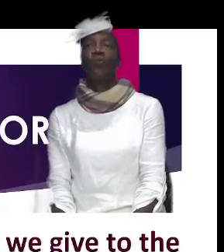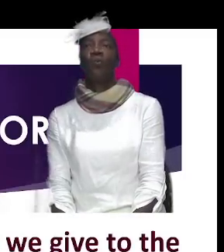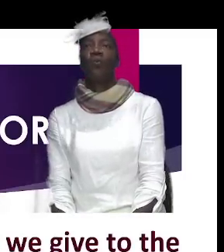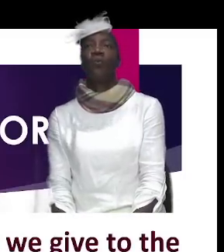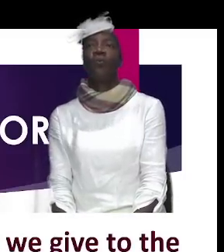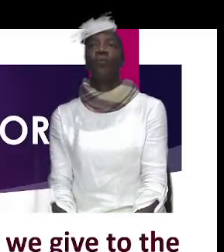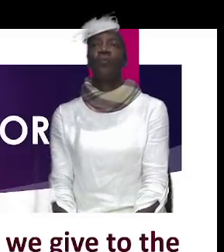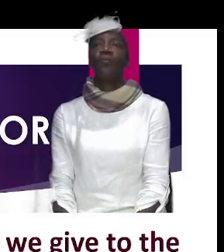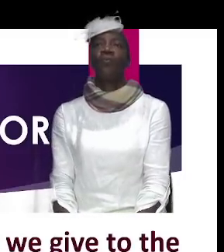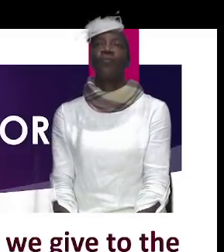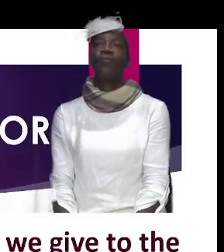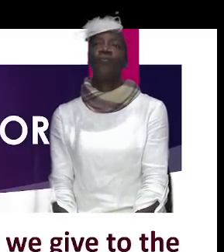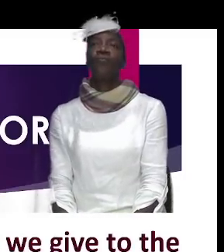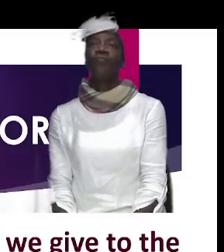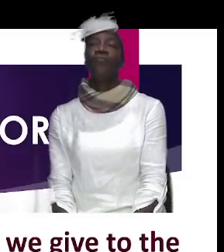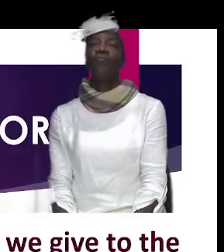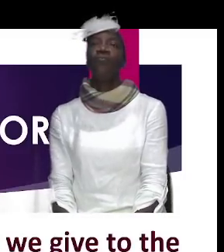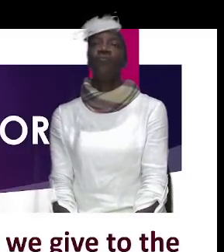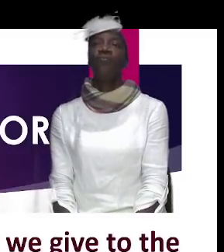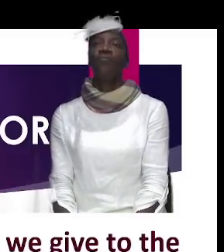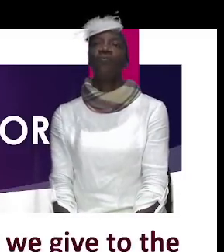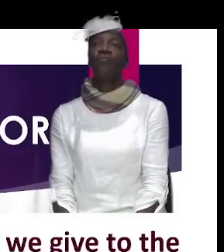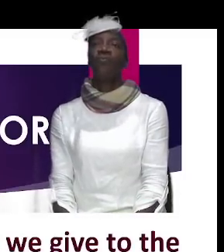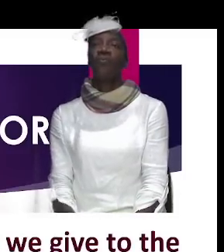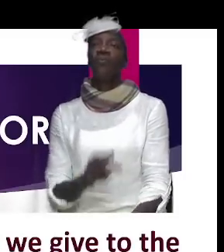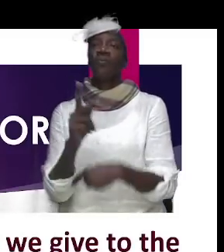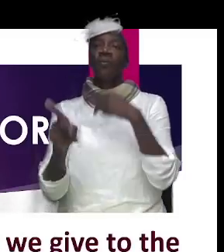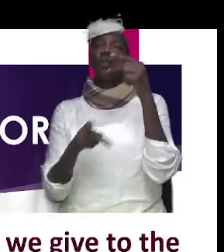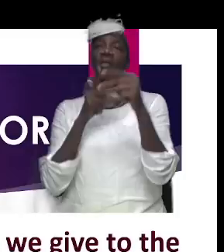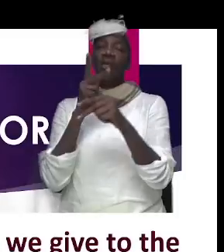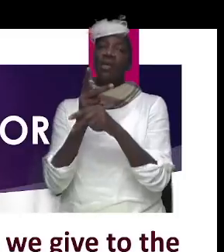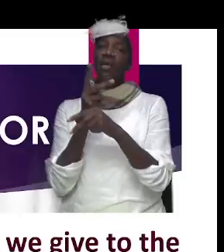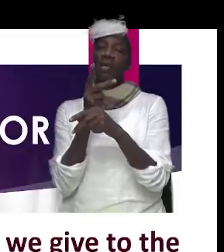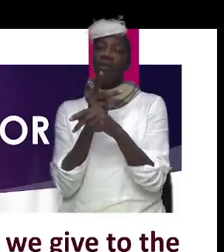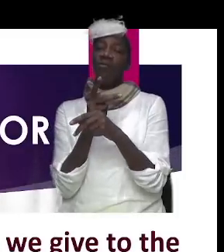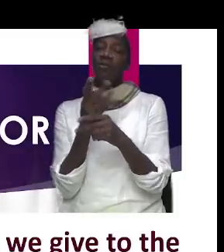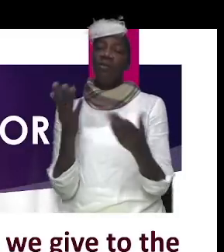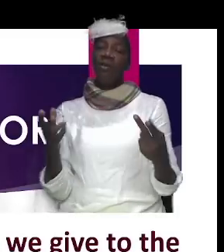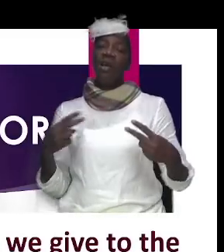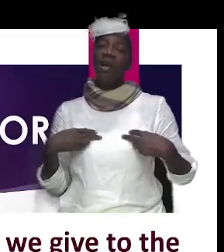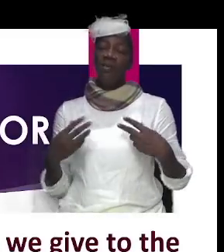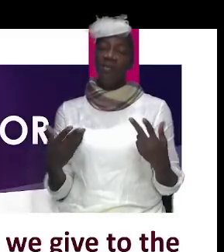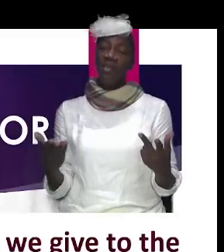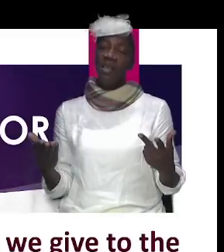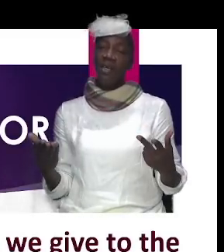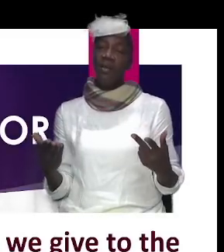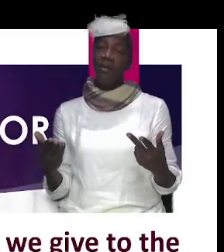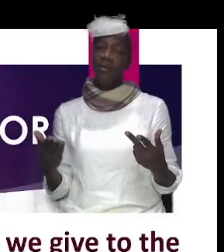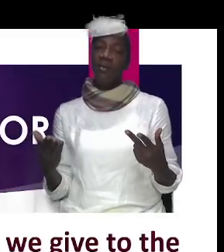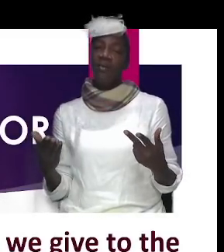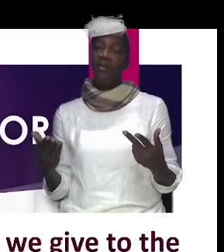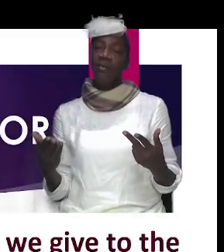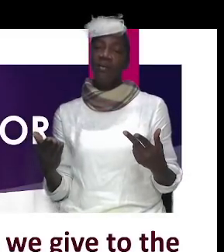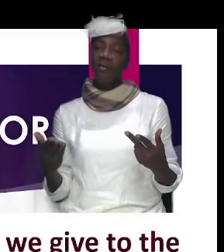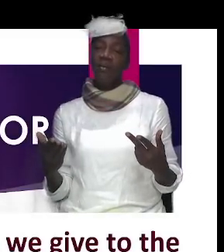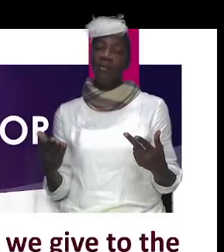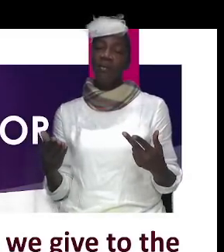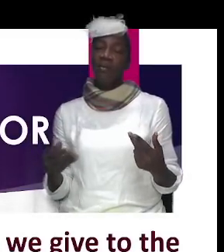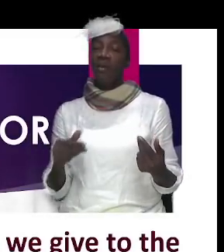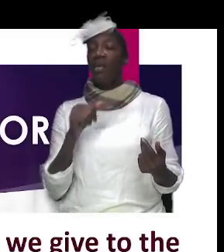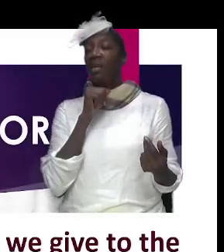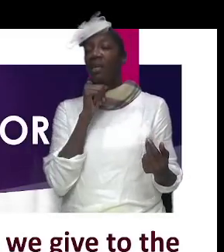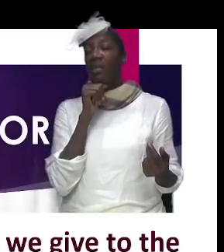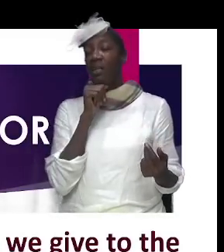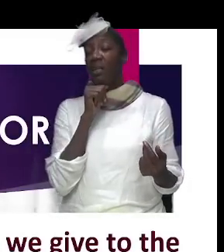He said, listen now, be careful how you have things stacked up. He's not saying don't save and